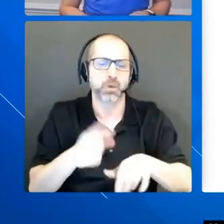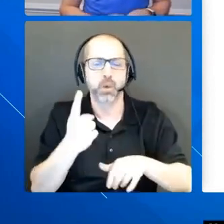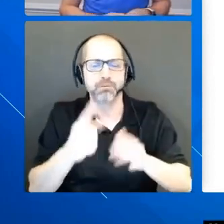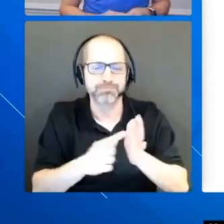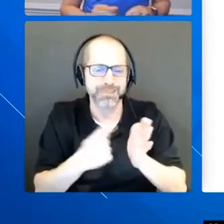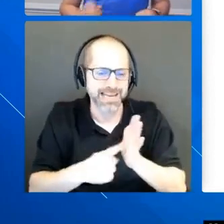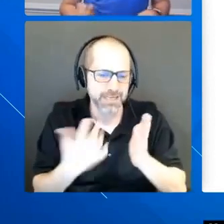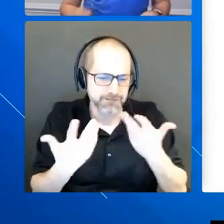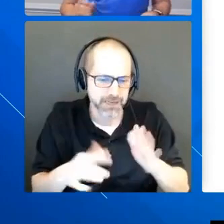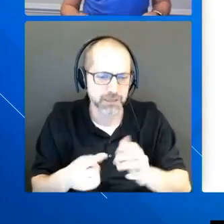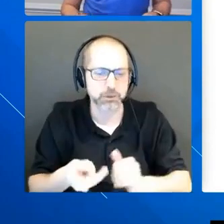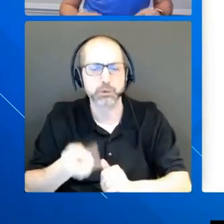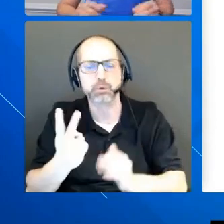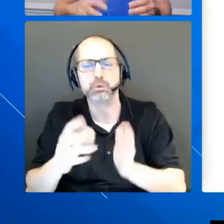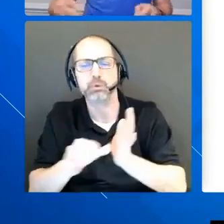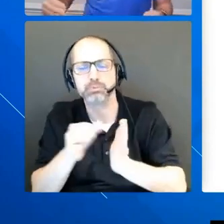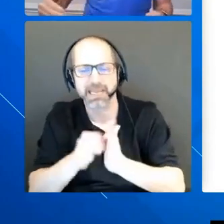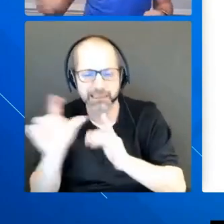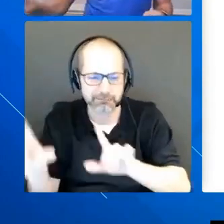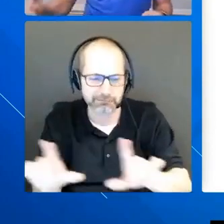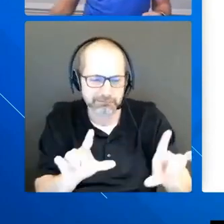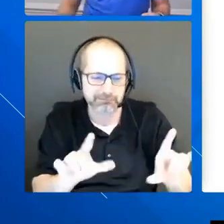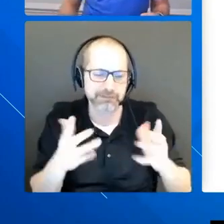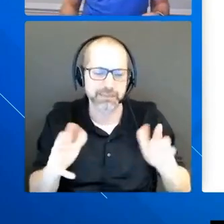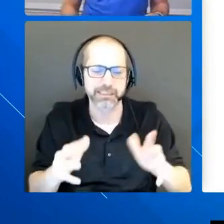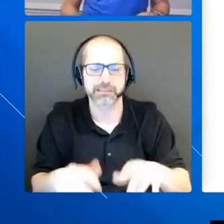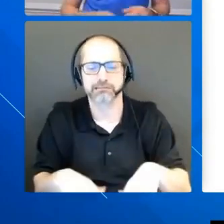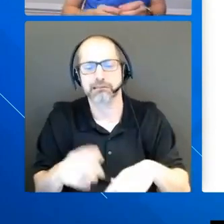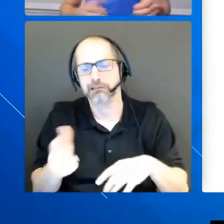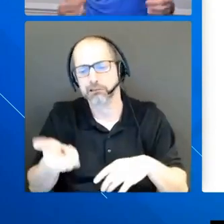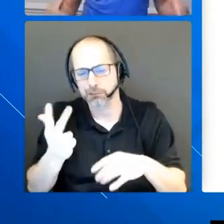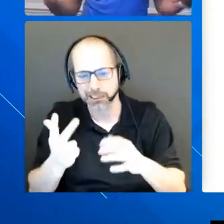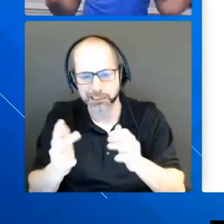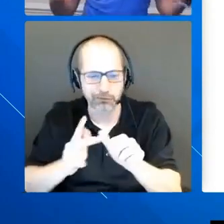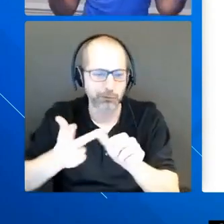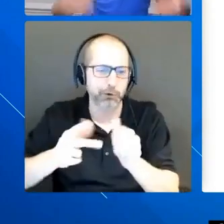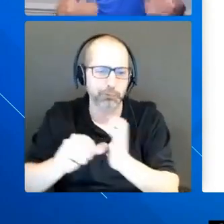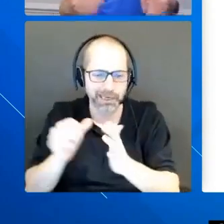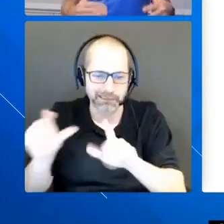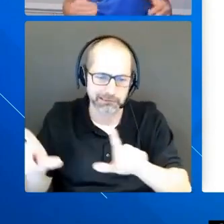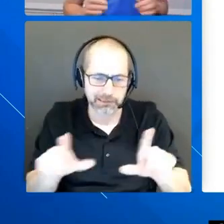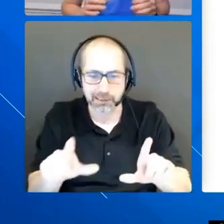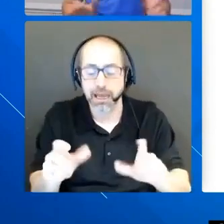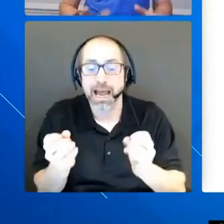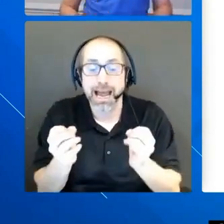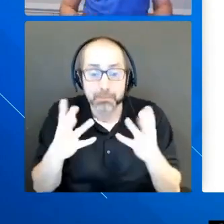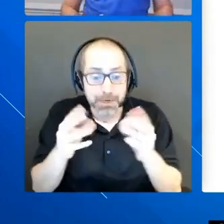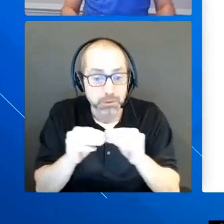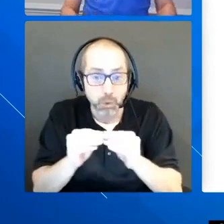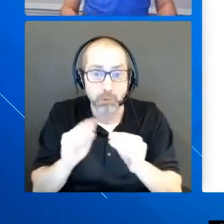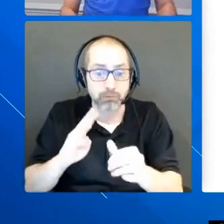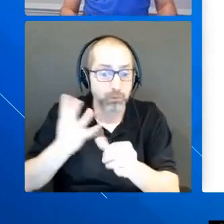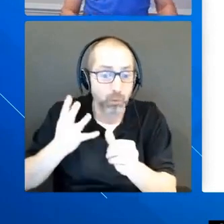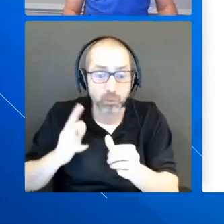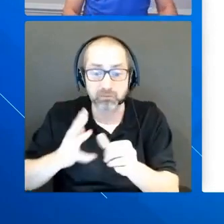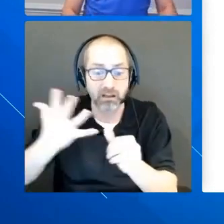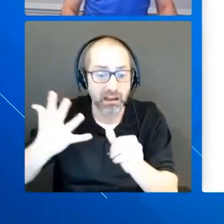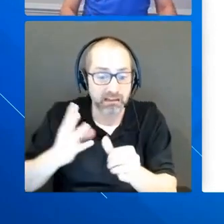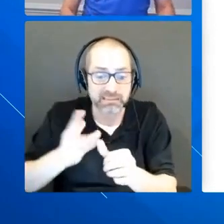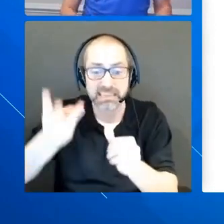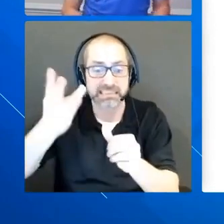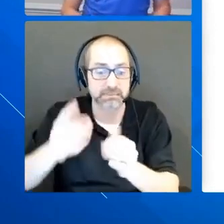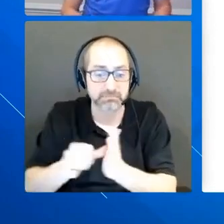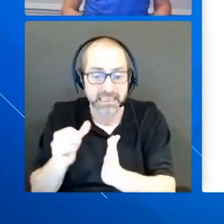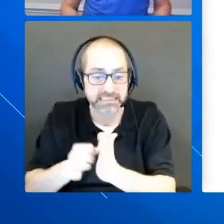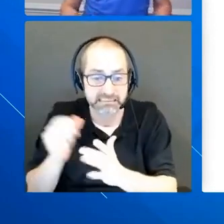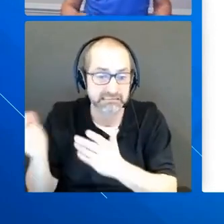And I have no idea how much more work I have to do, but I know my brain is starting to hit its limit. I'm just